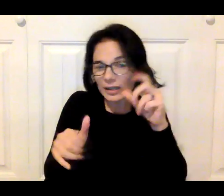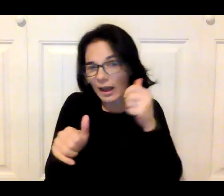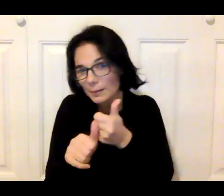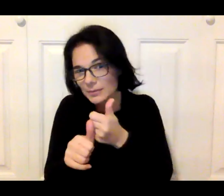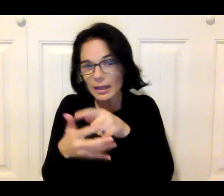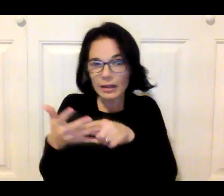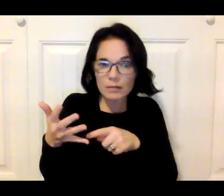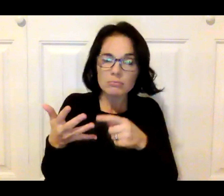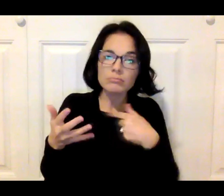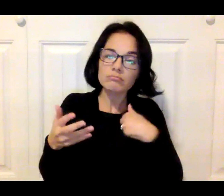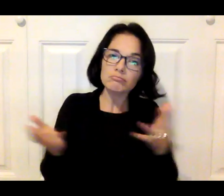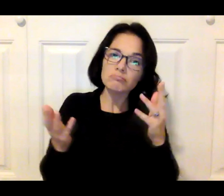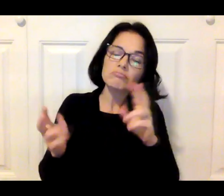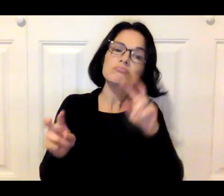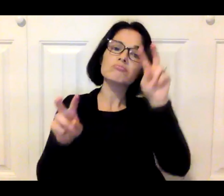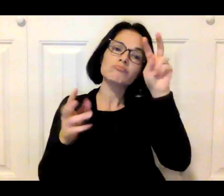notifications.